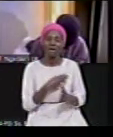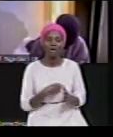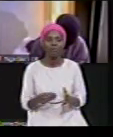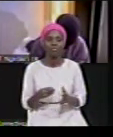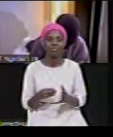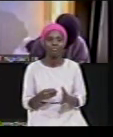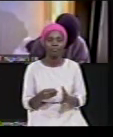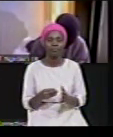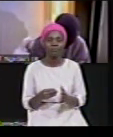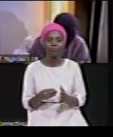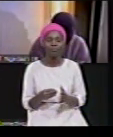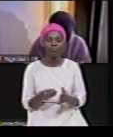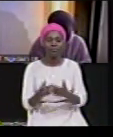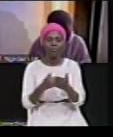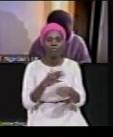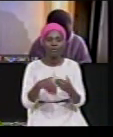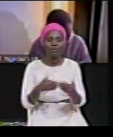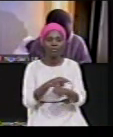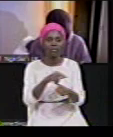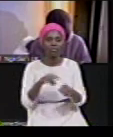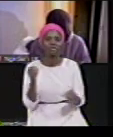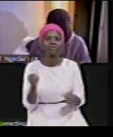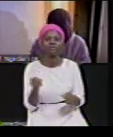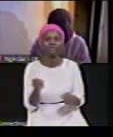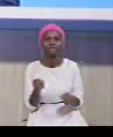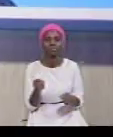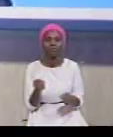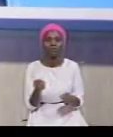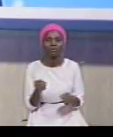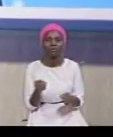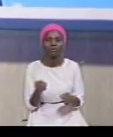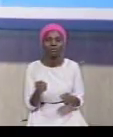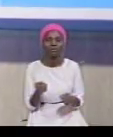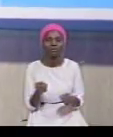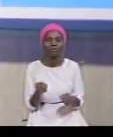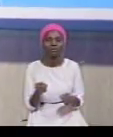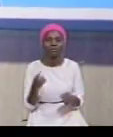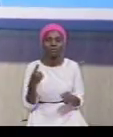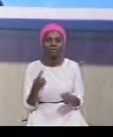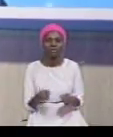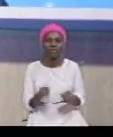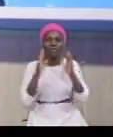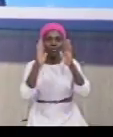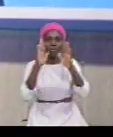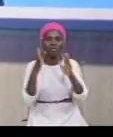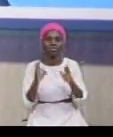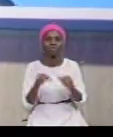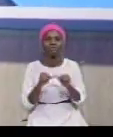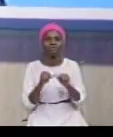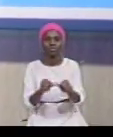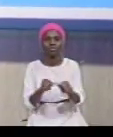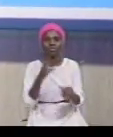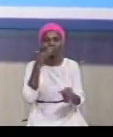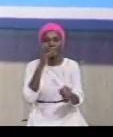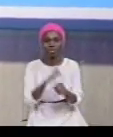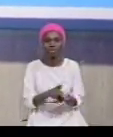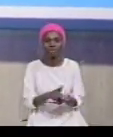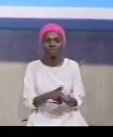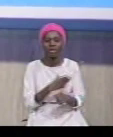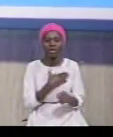the nations. Once again, the topic today is the wonders of perpetual promise